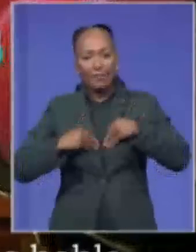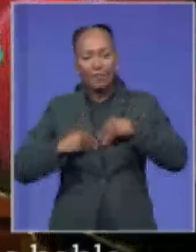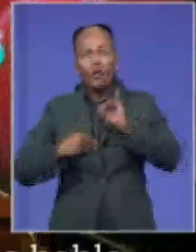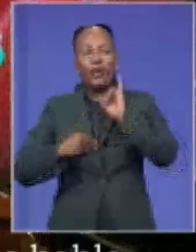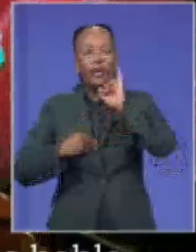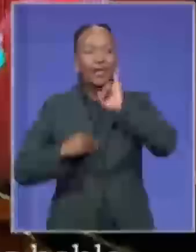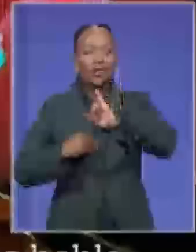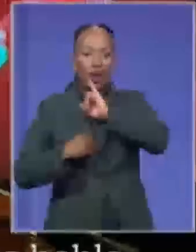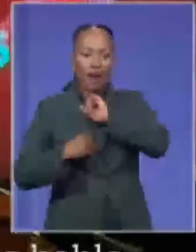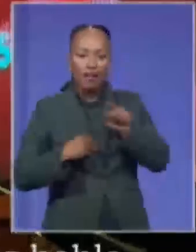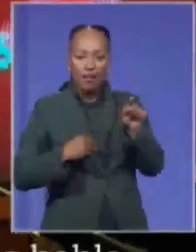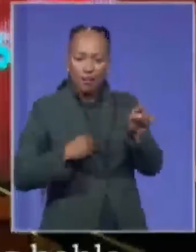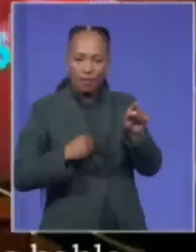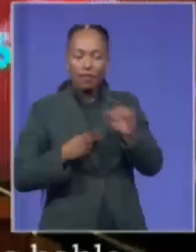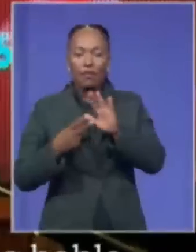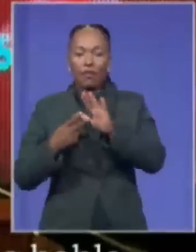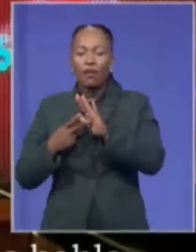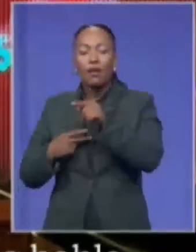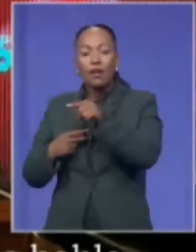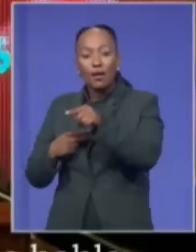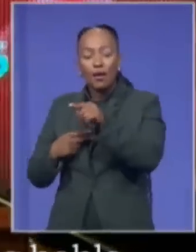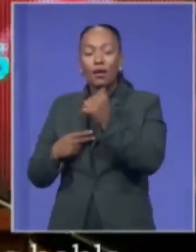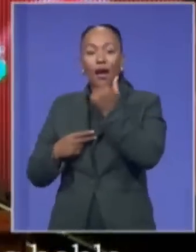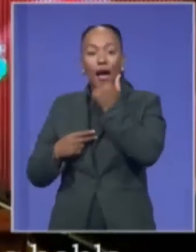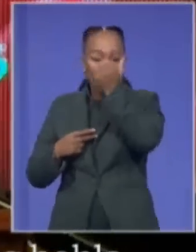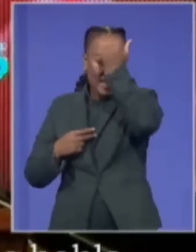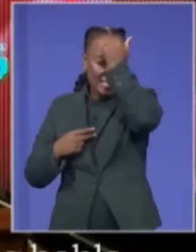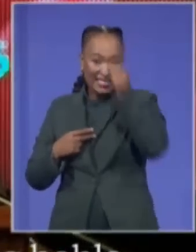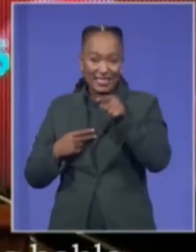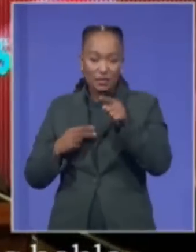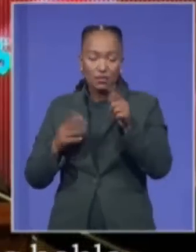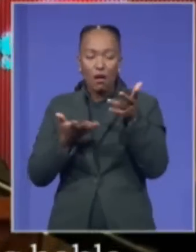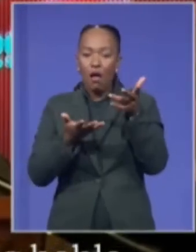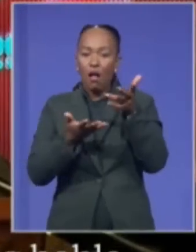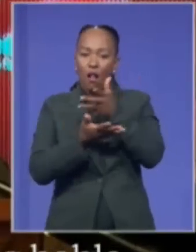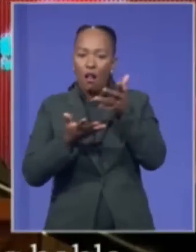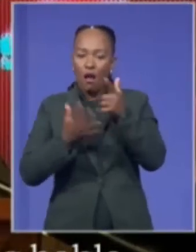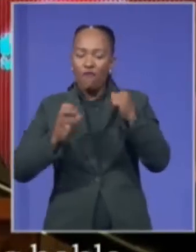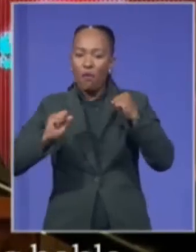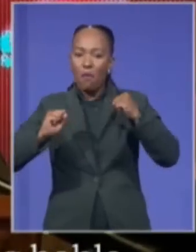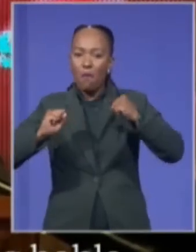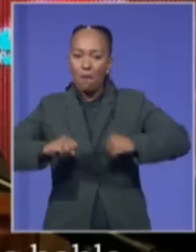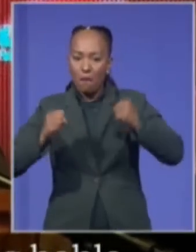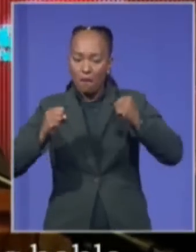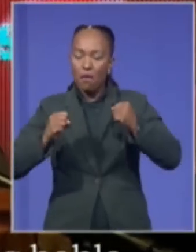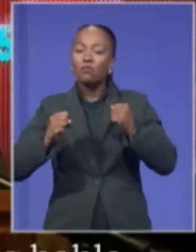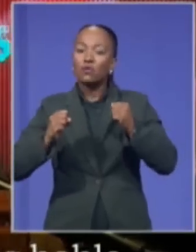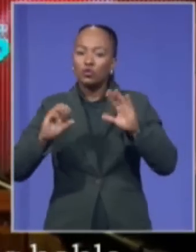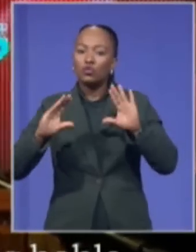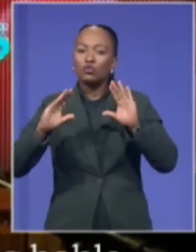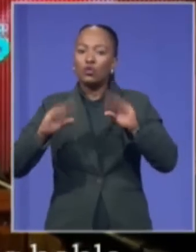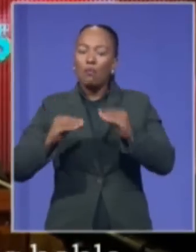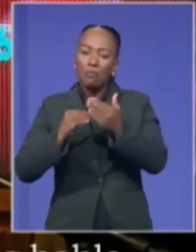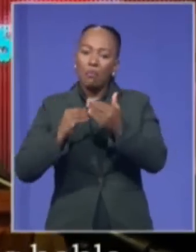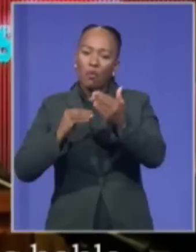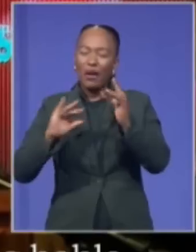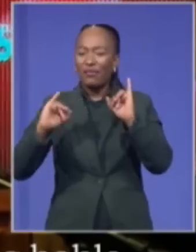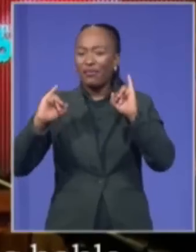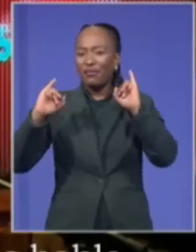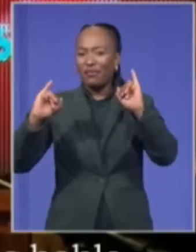and Hamas as a crucial first step towards ending the severe humanitarian crisis faced by